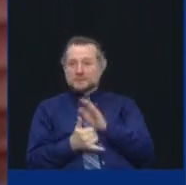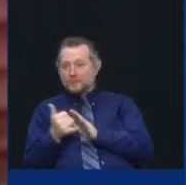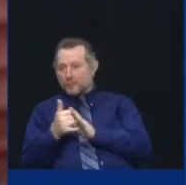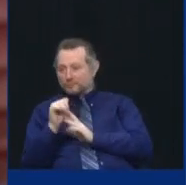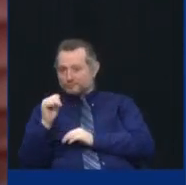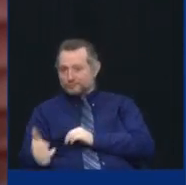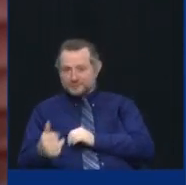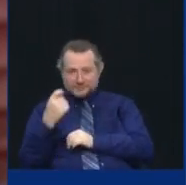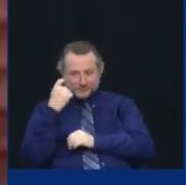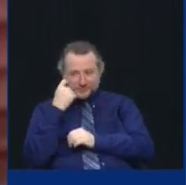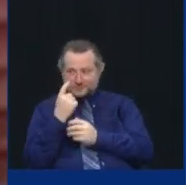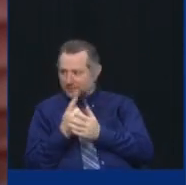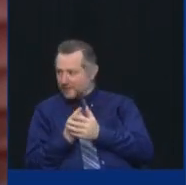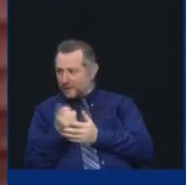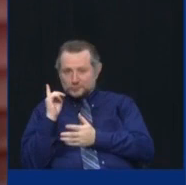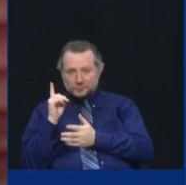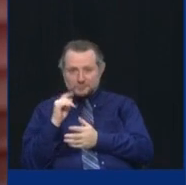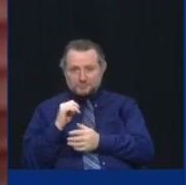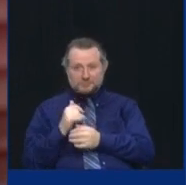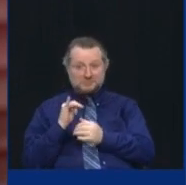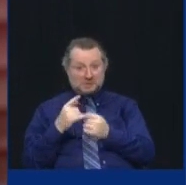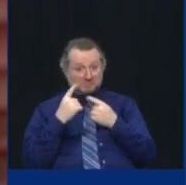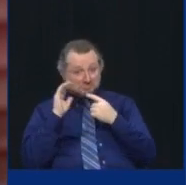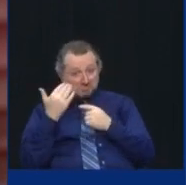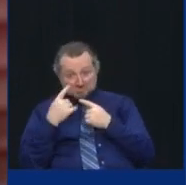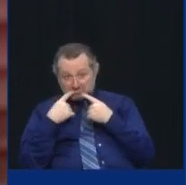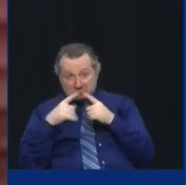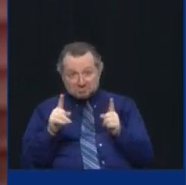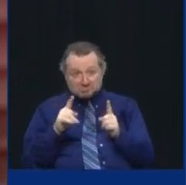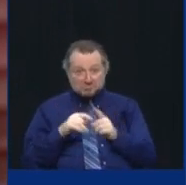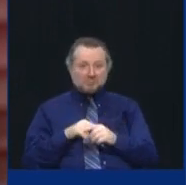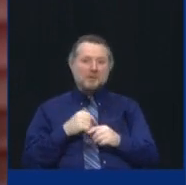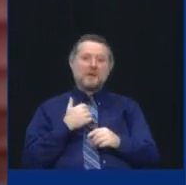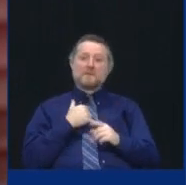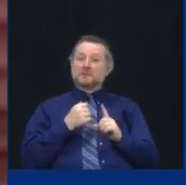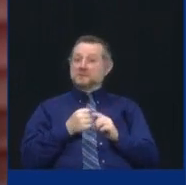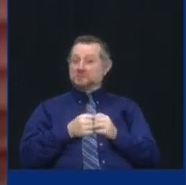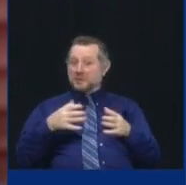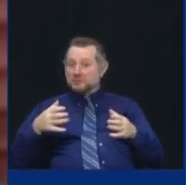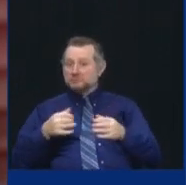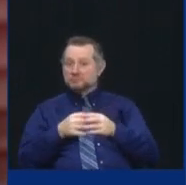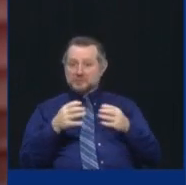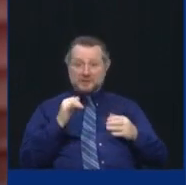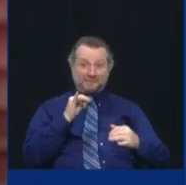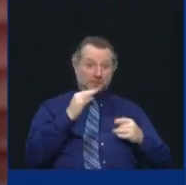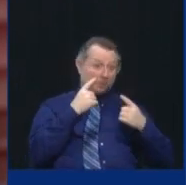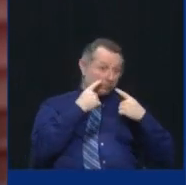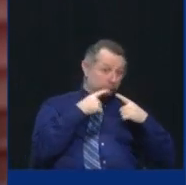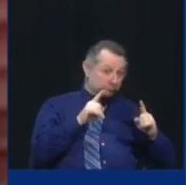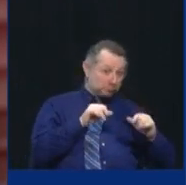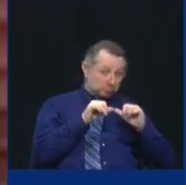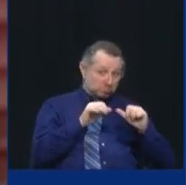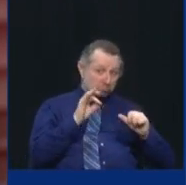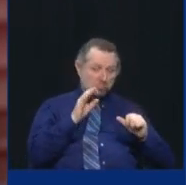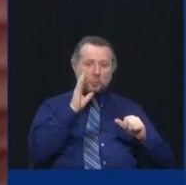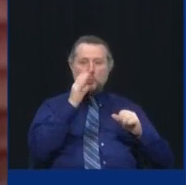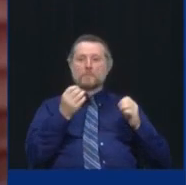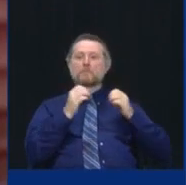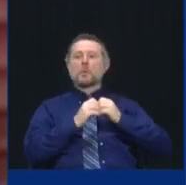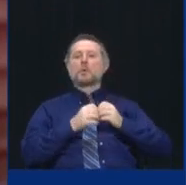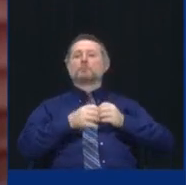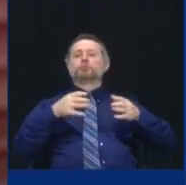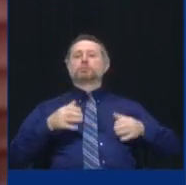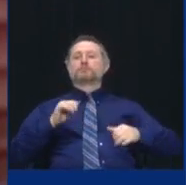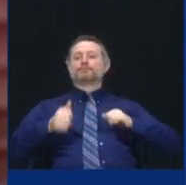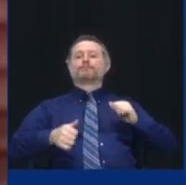started last week. It worked very well. We extended it. If it continues to work well, we're going to extend it more. But